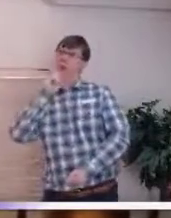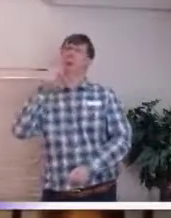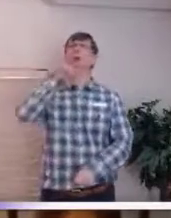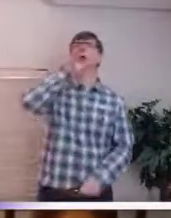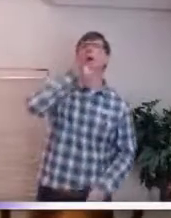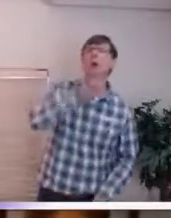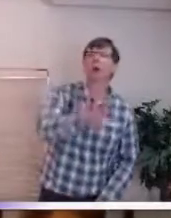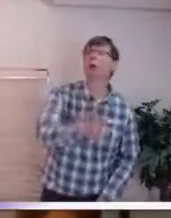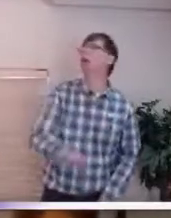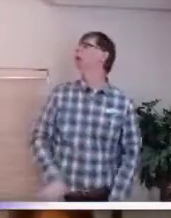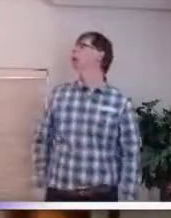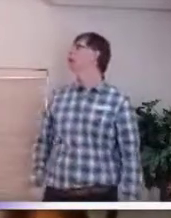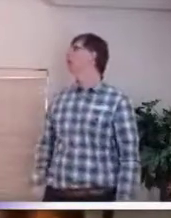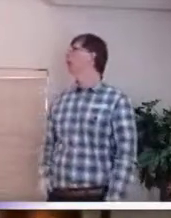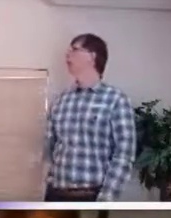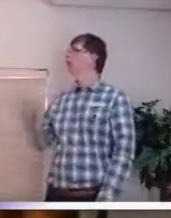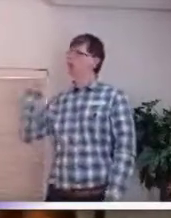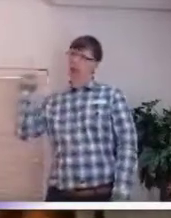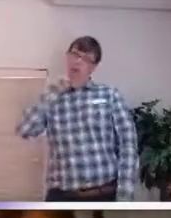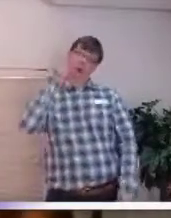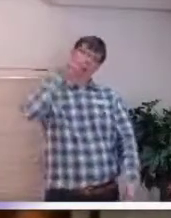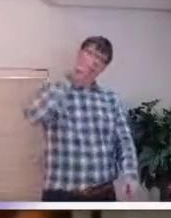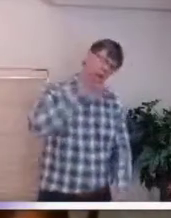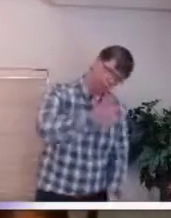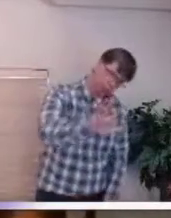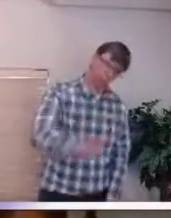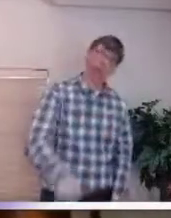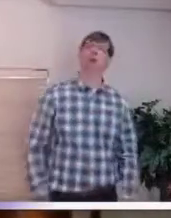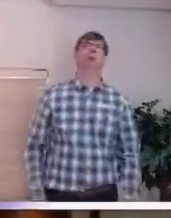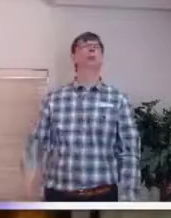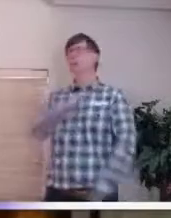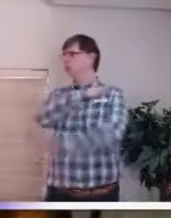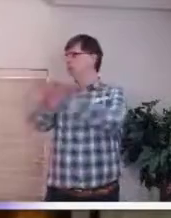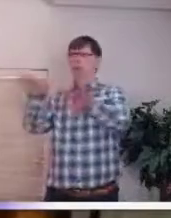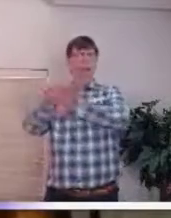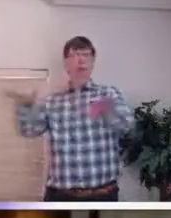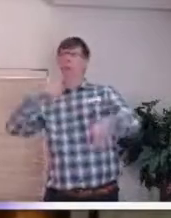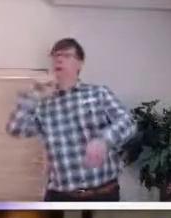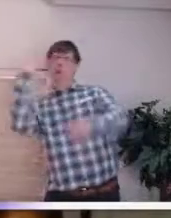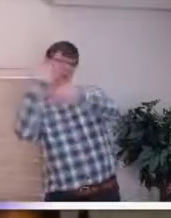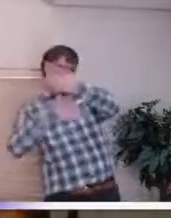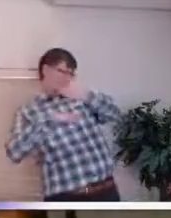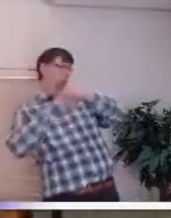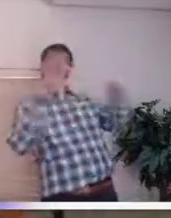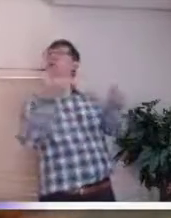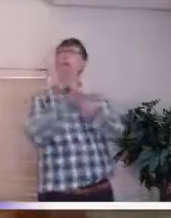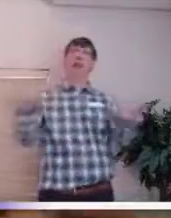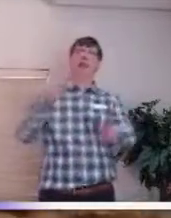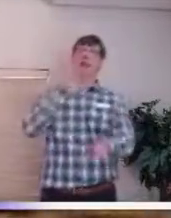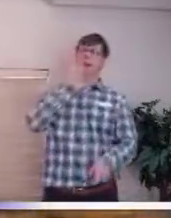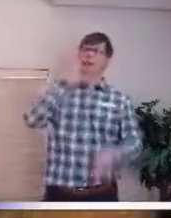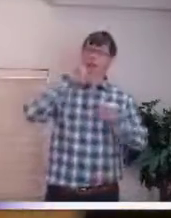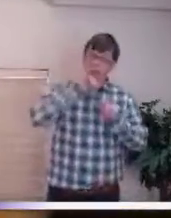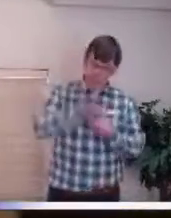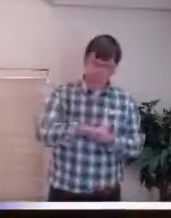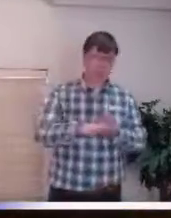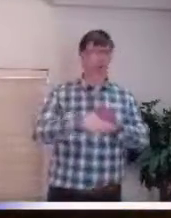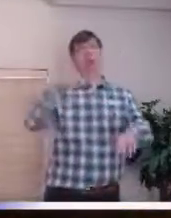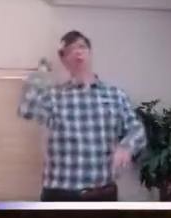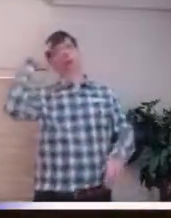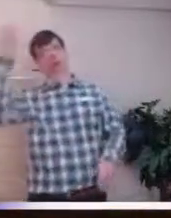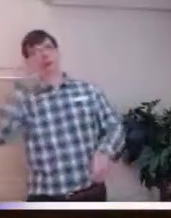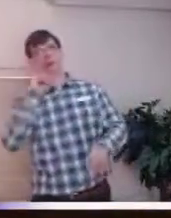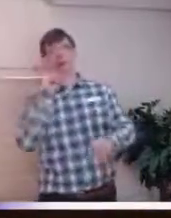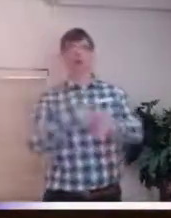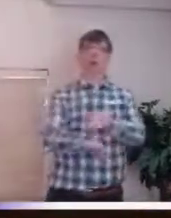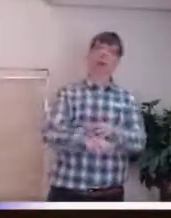breathing. Are we aware that we're breathing? No, not unless we can't breathe. And then all of a sudden we know that we're not breathing